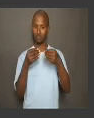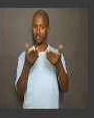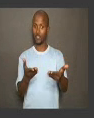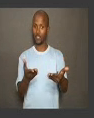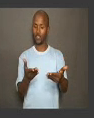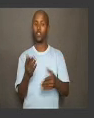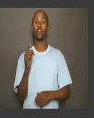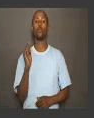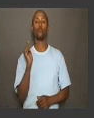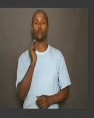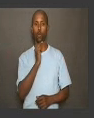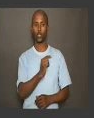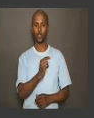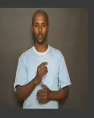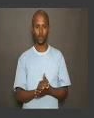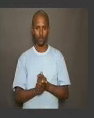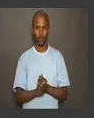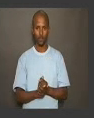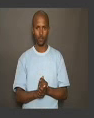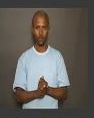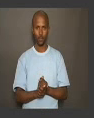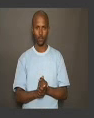equivalent to false.